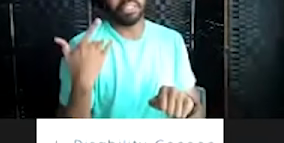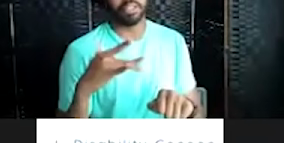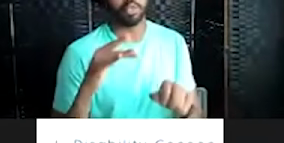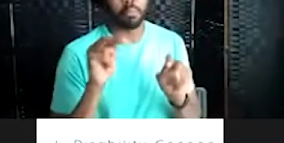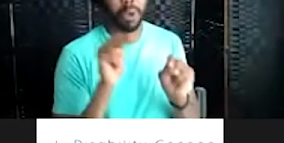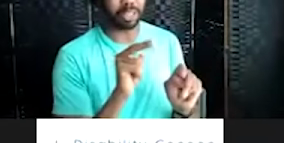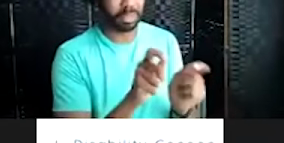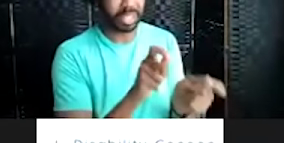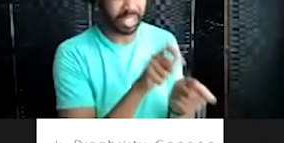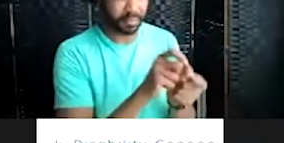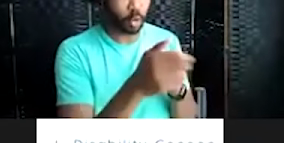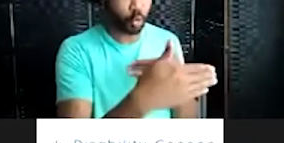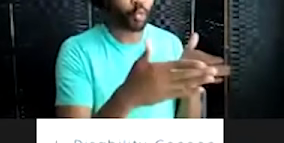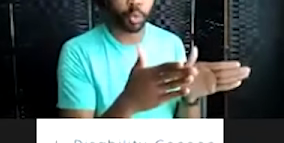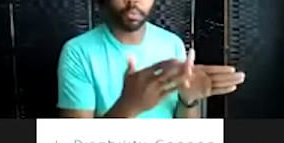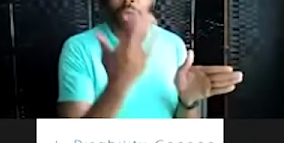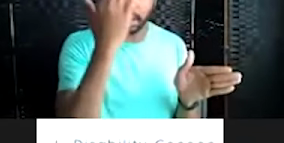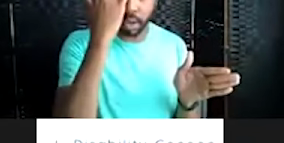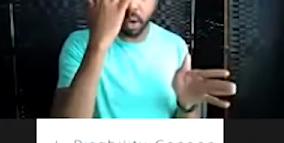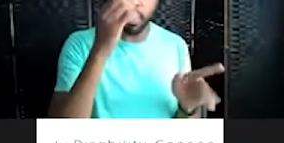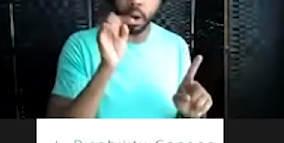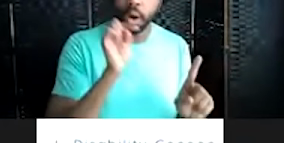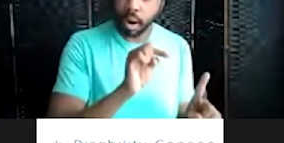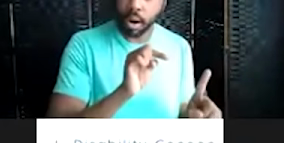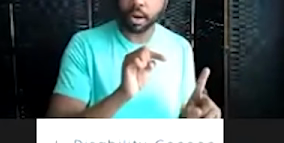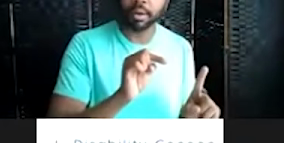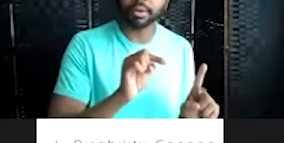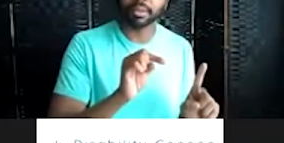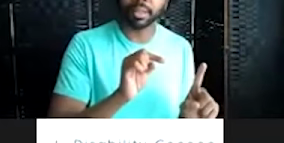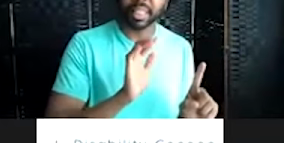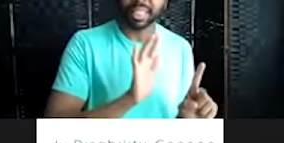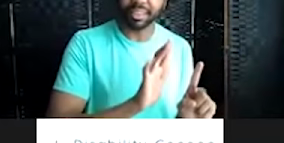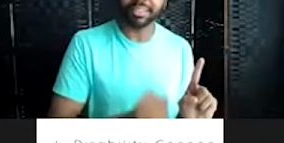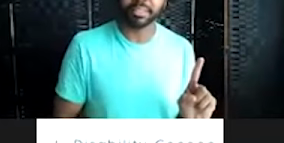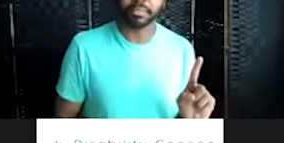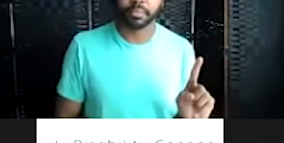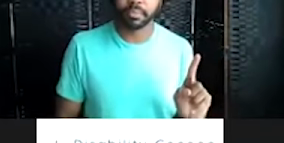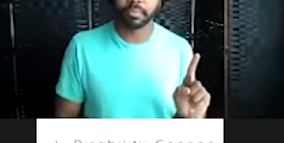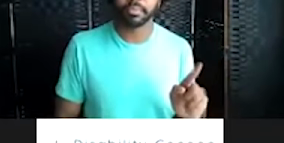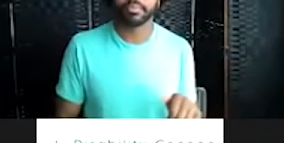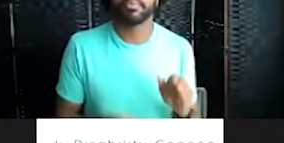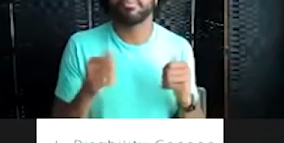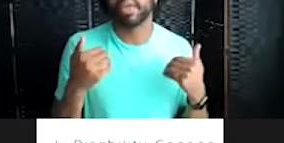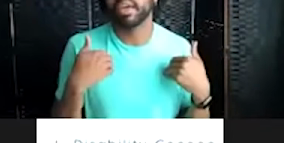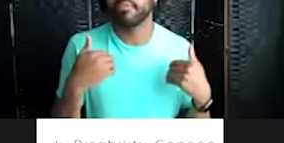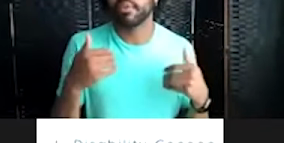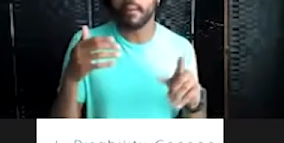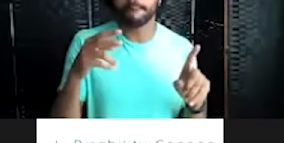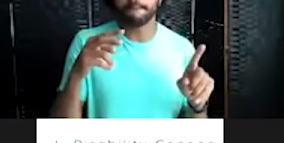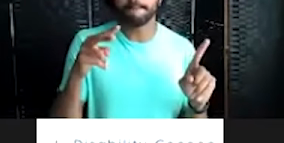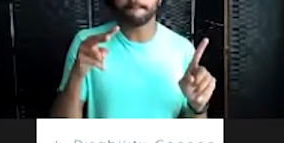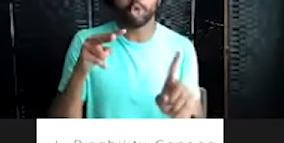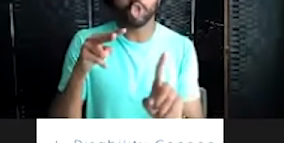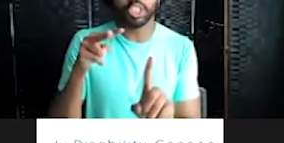or whatever set up in there. There are motion sensors, there's light